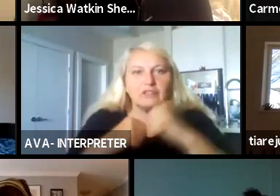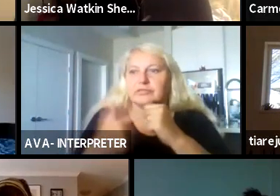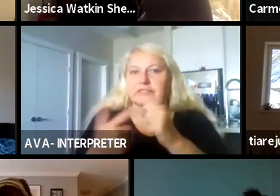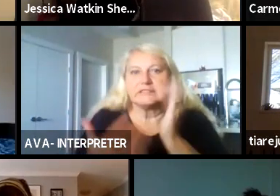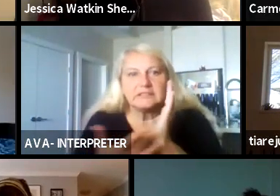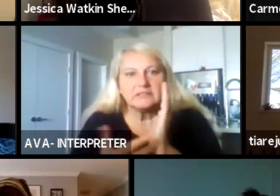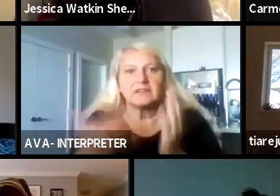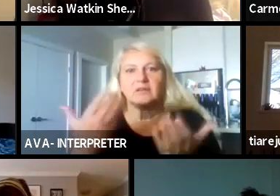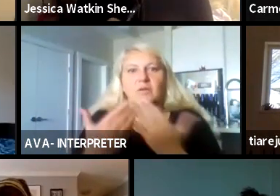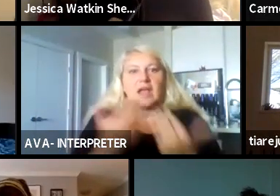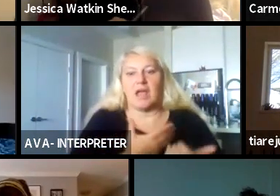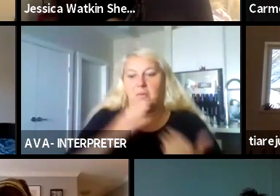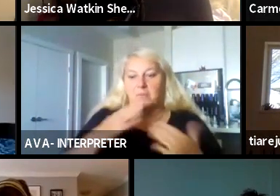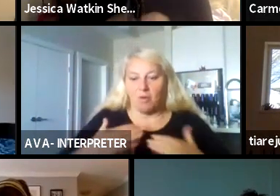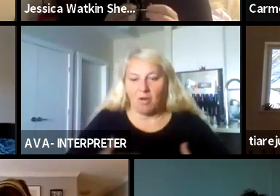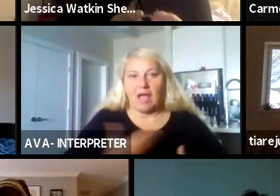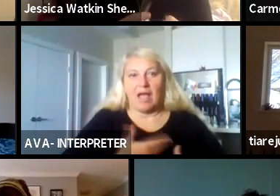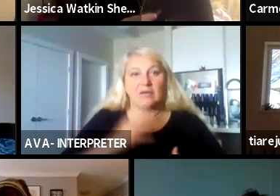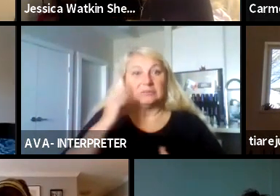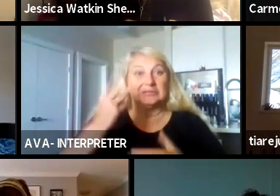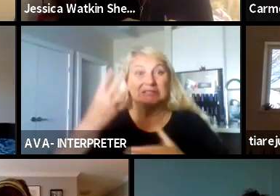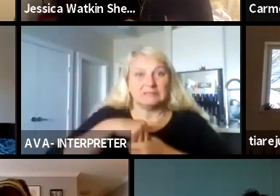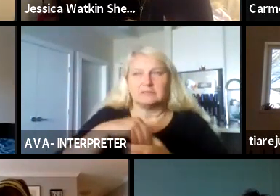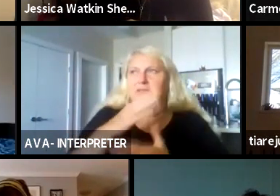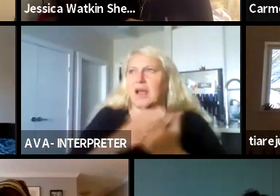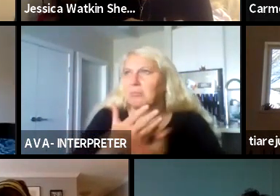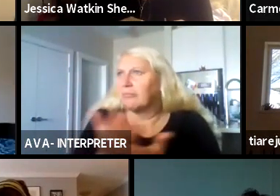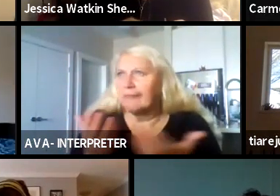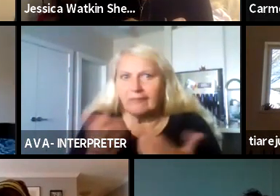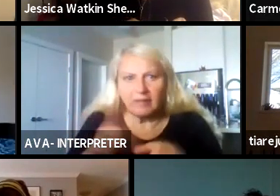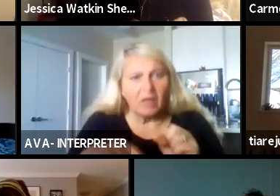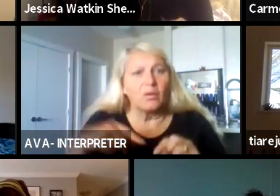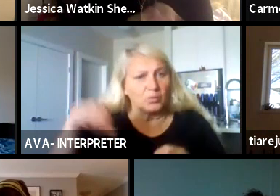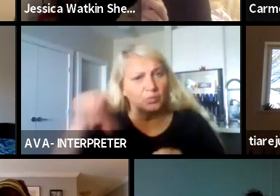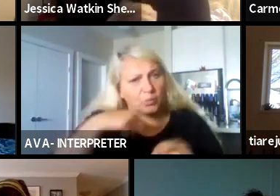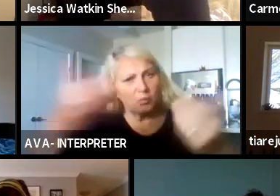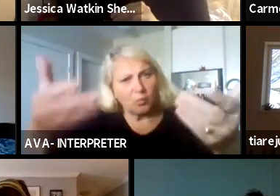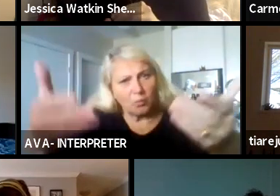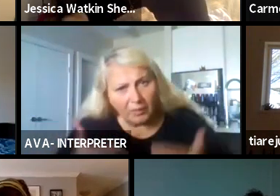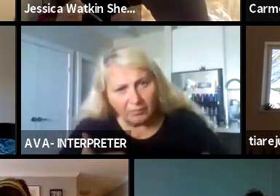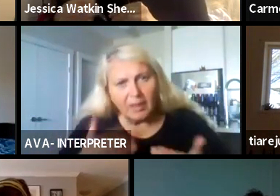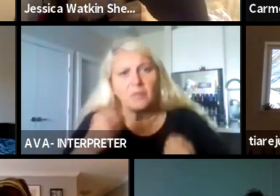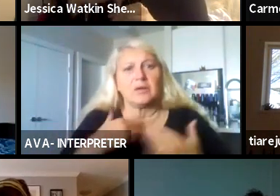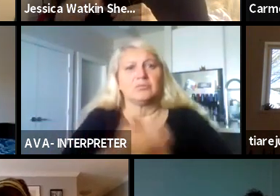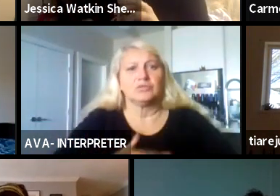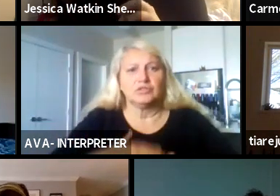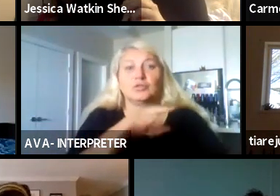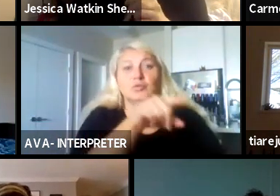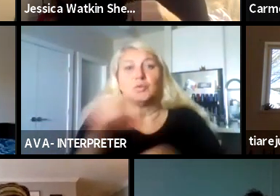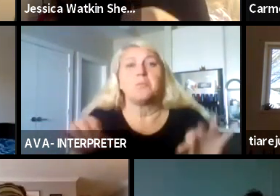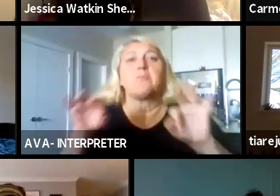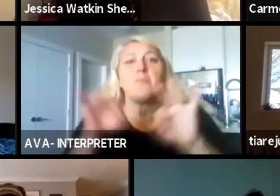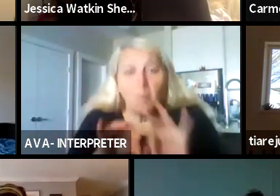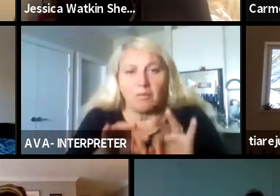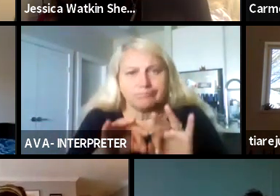embodied needs and experiences. So you are welcome and appreciated and an important part of our